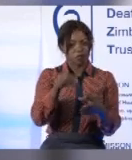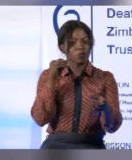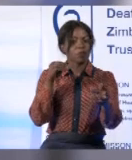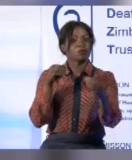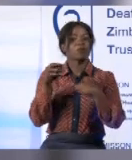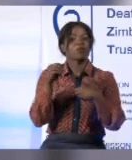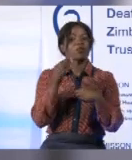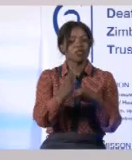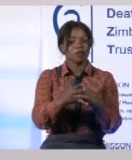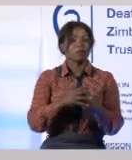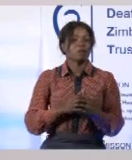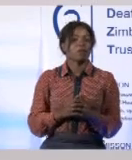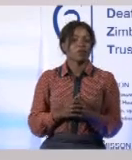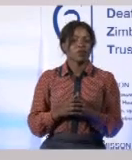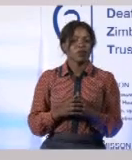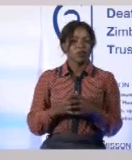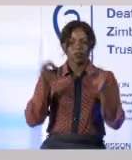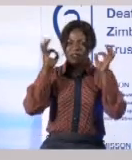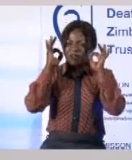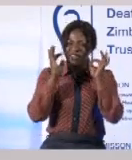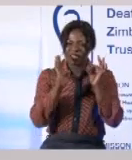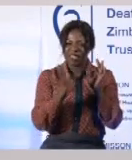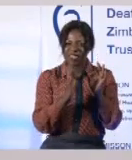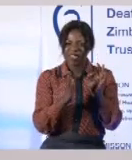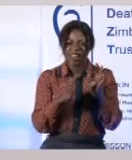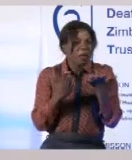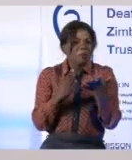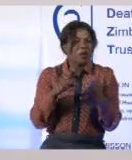put your faces up? Do you put profiles up? How do